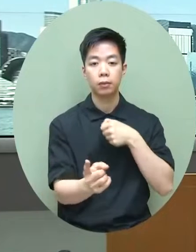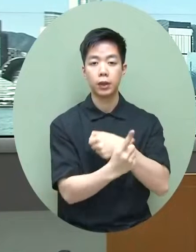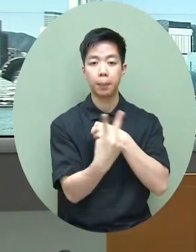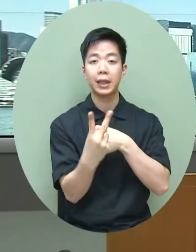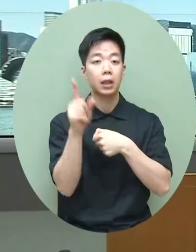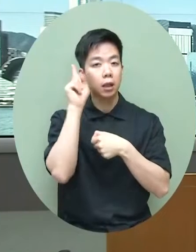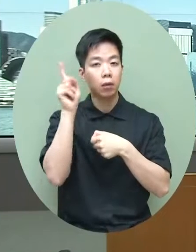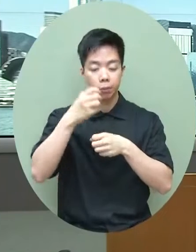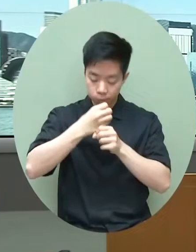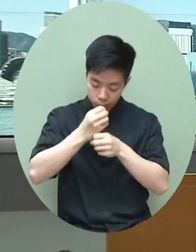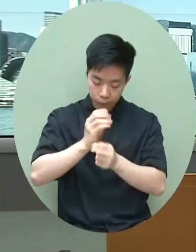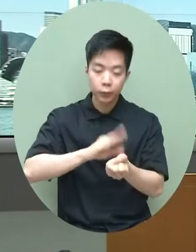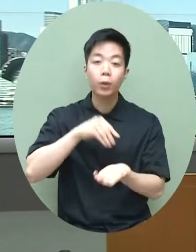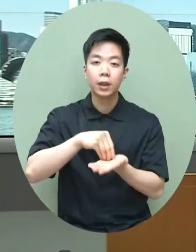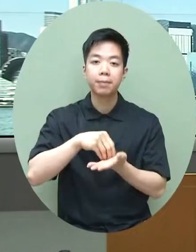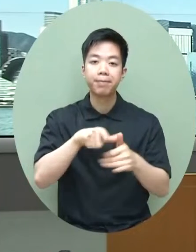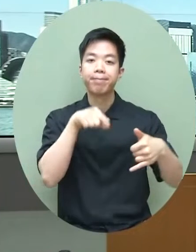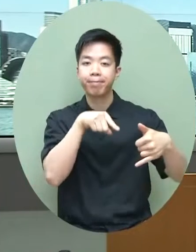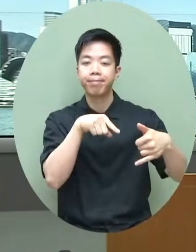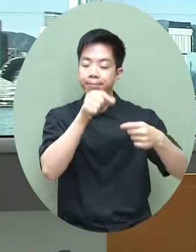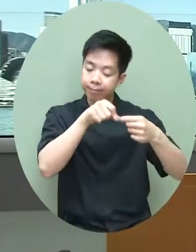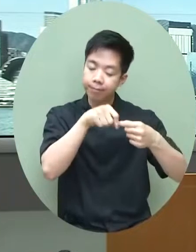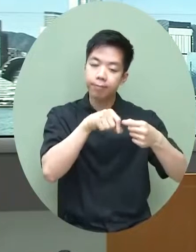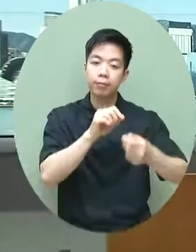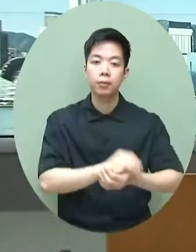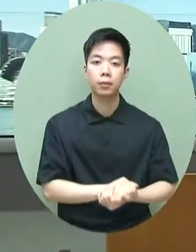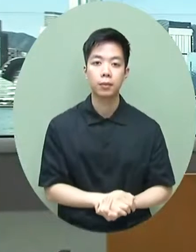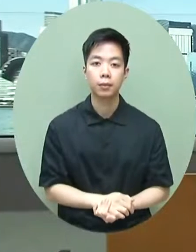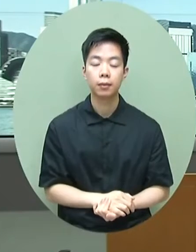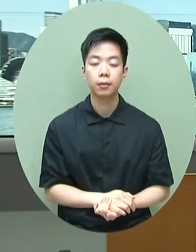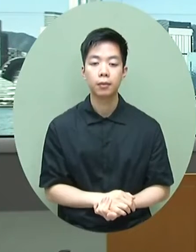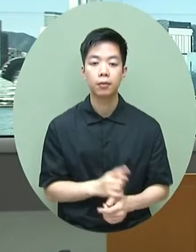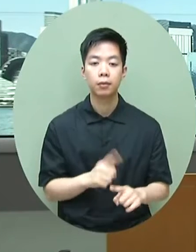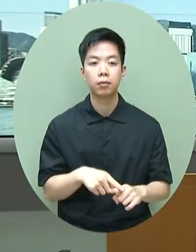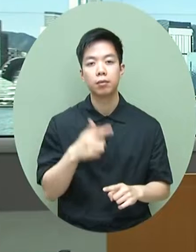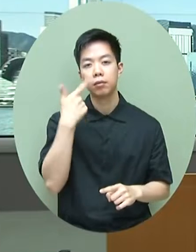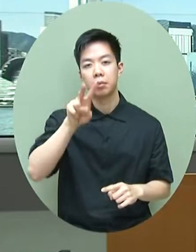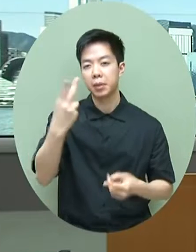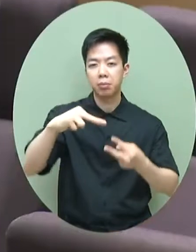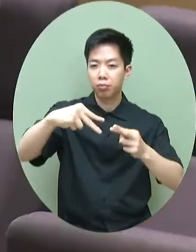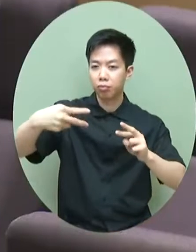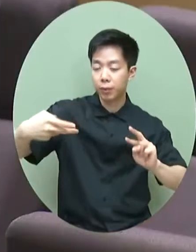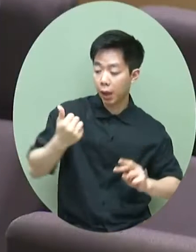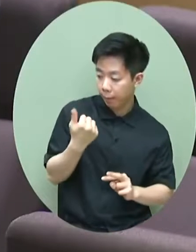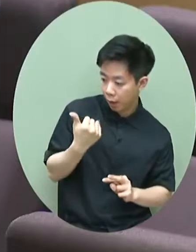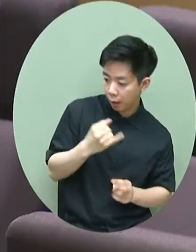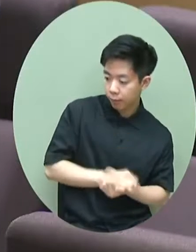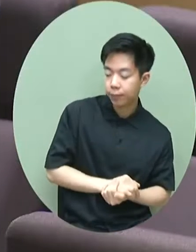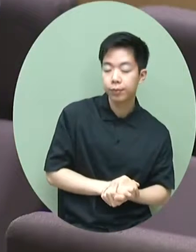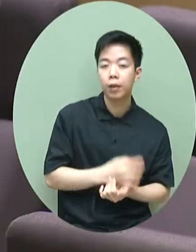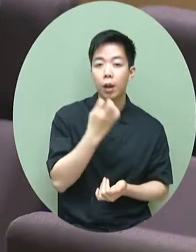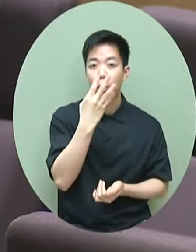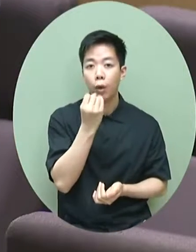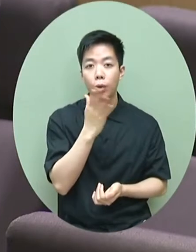which tested positive on the 12th day, the imported case, do you think it relates to a virus variant? Or is it possible